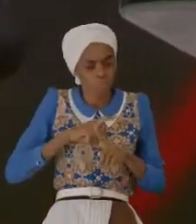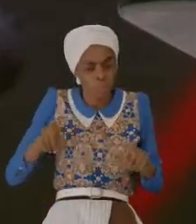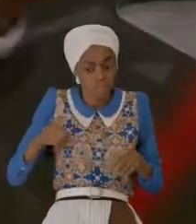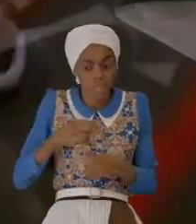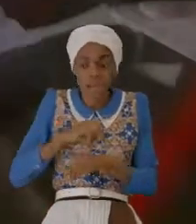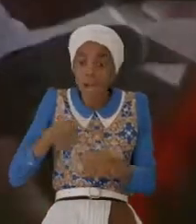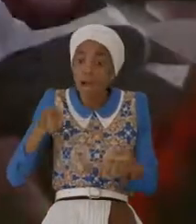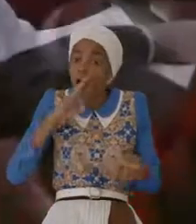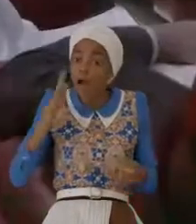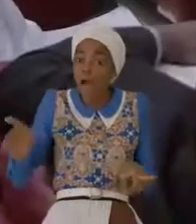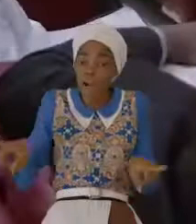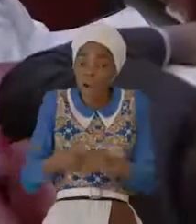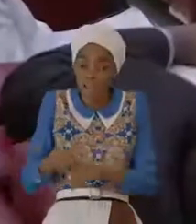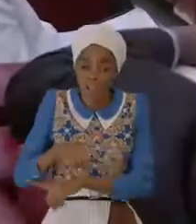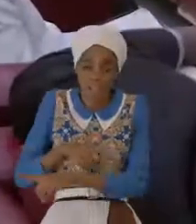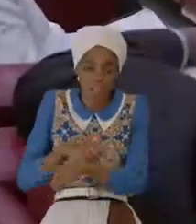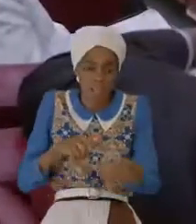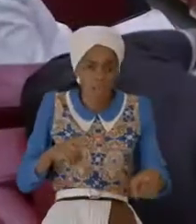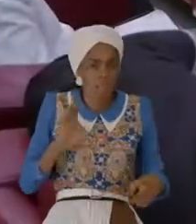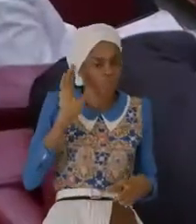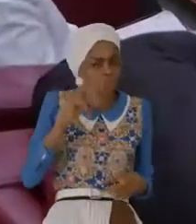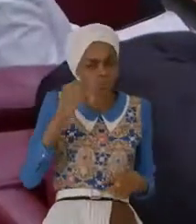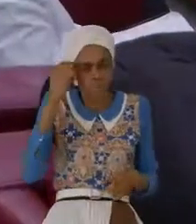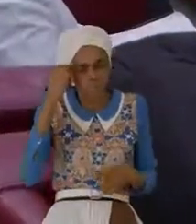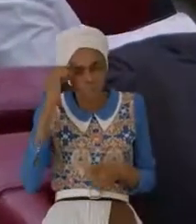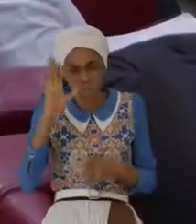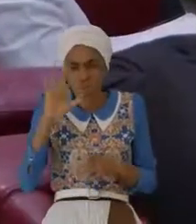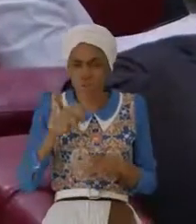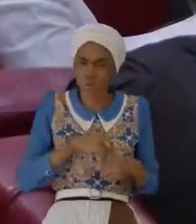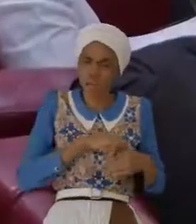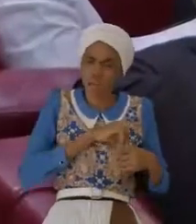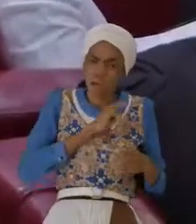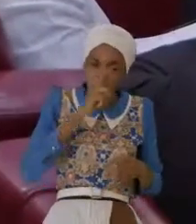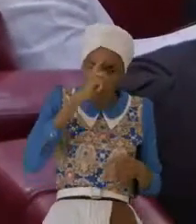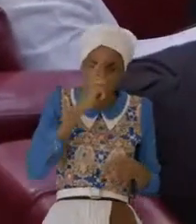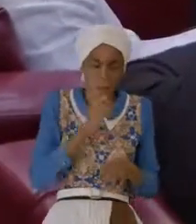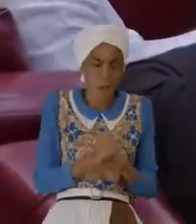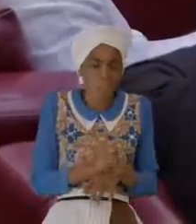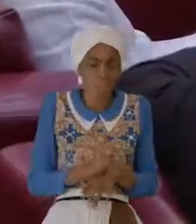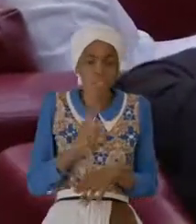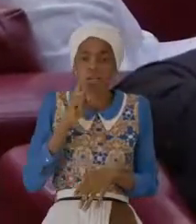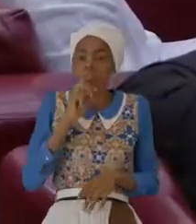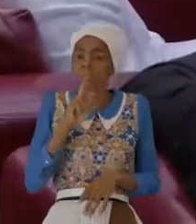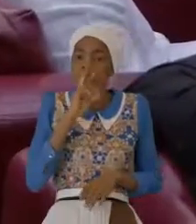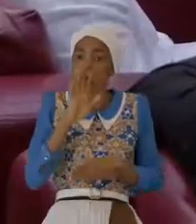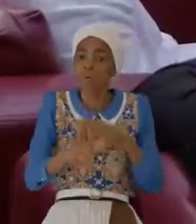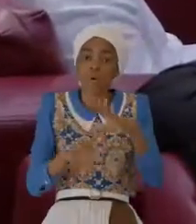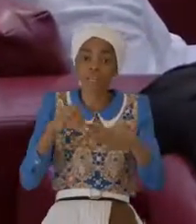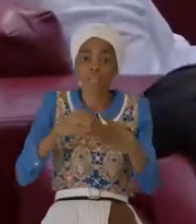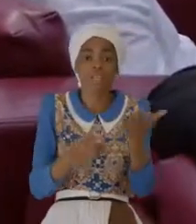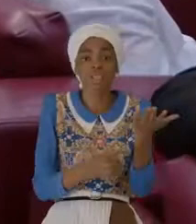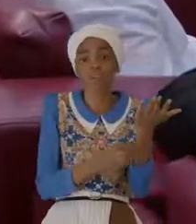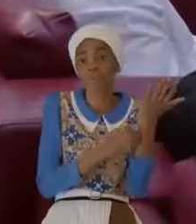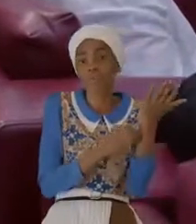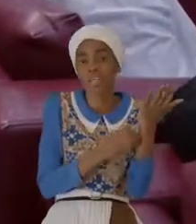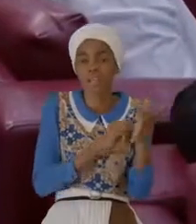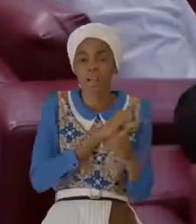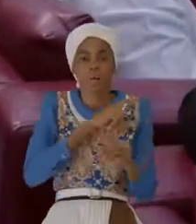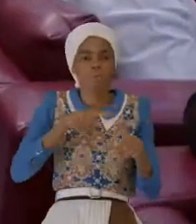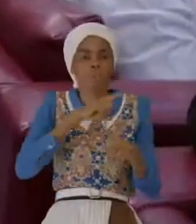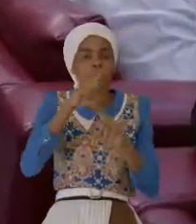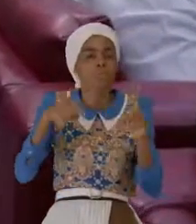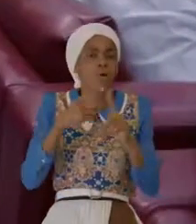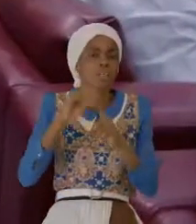your thoughts your mind your habit your Walking In the Flesh but when the grace of God